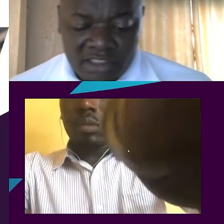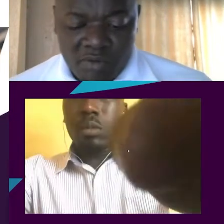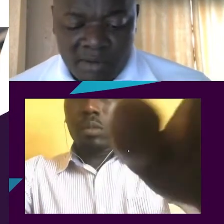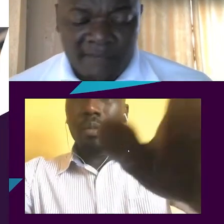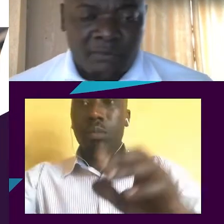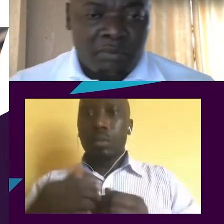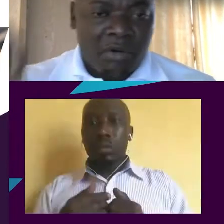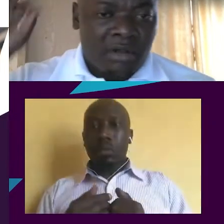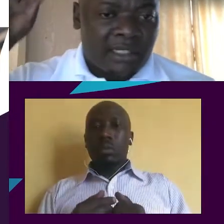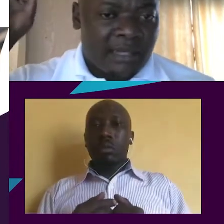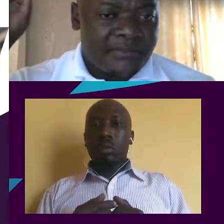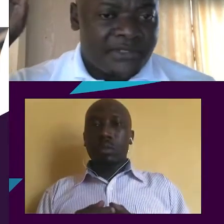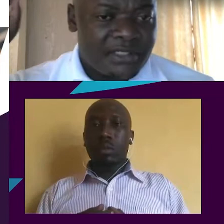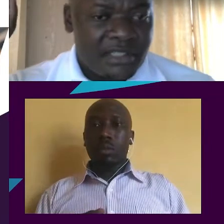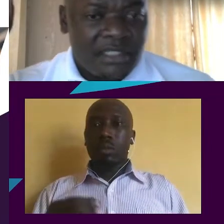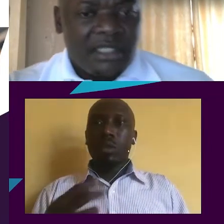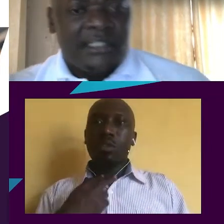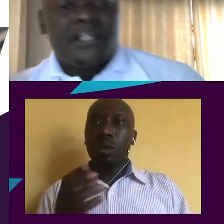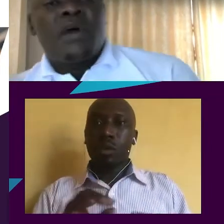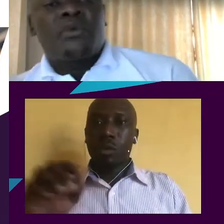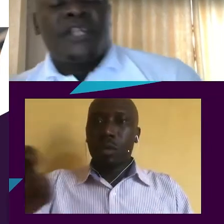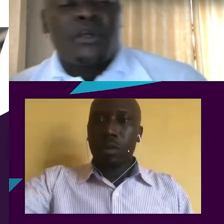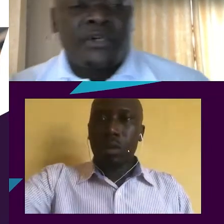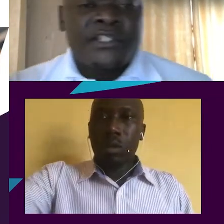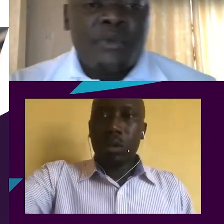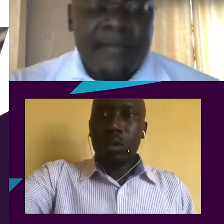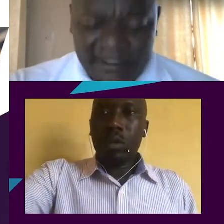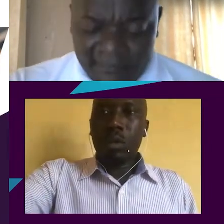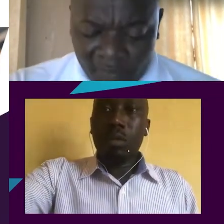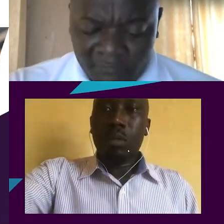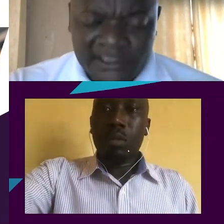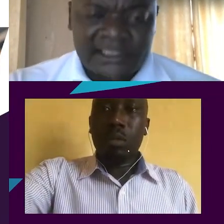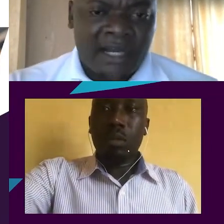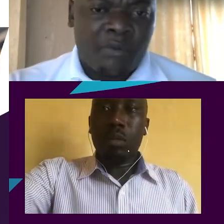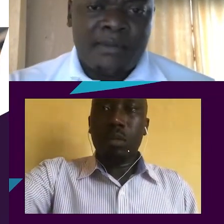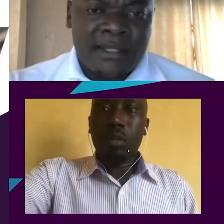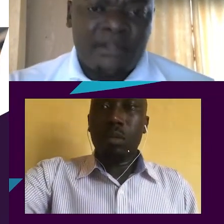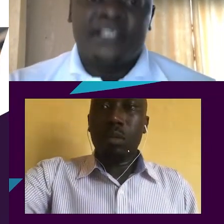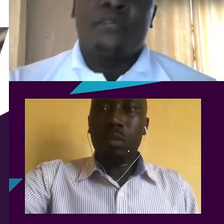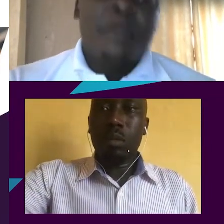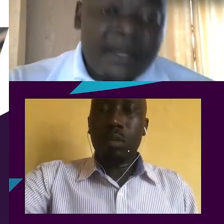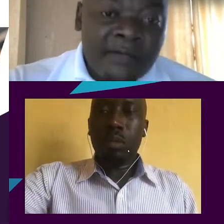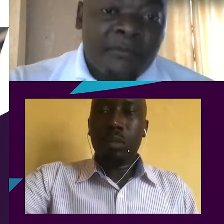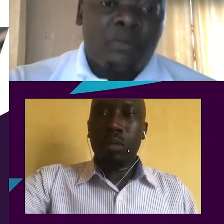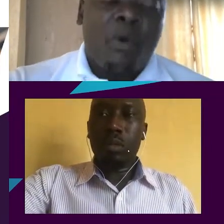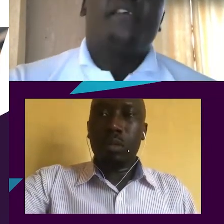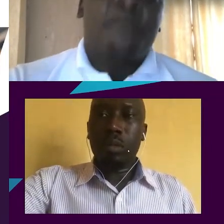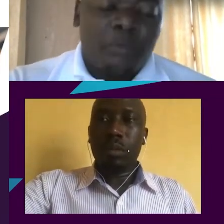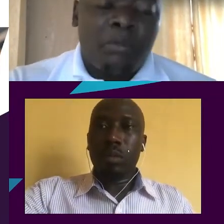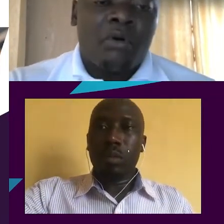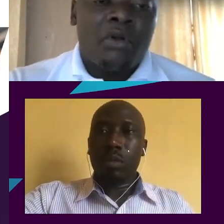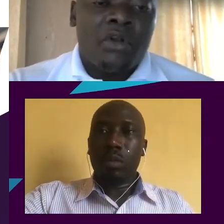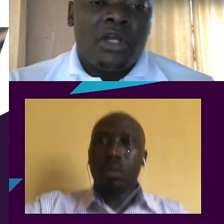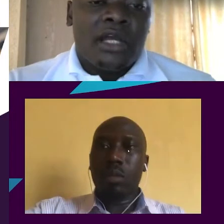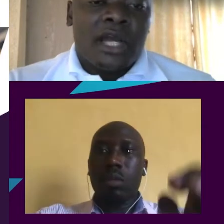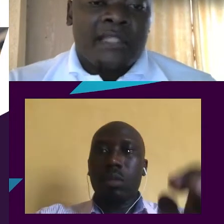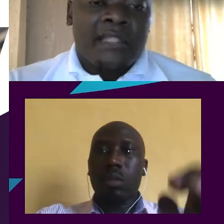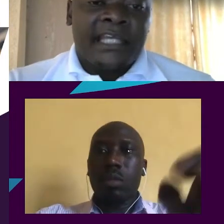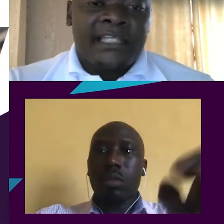professionalized women football clubs. Then you want to increase women involved in women football, in